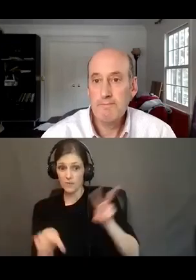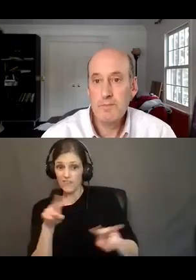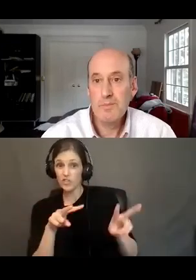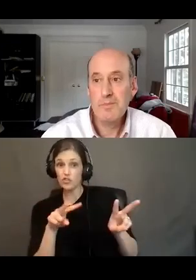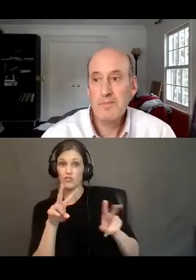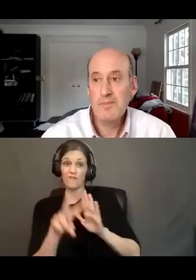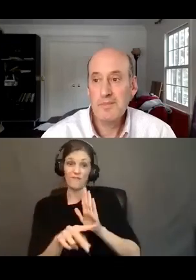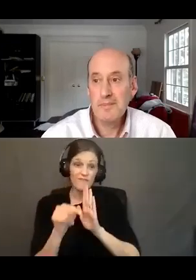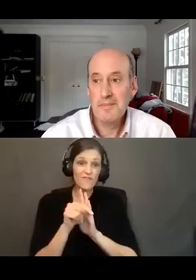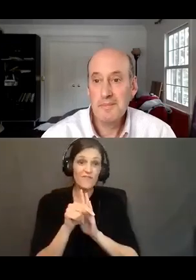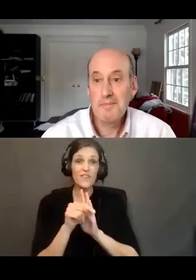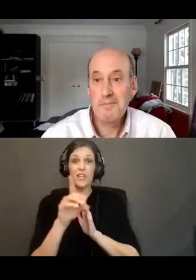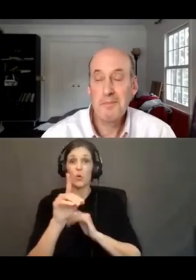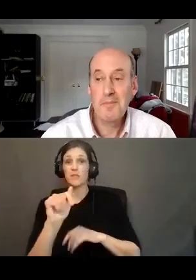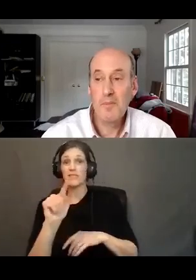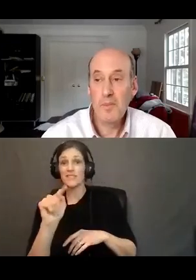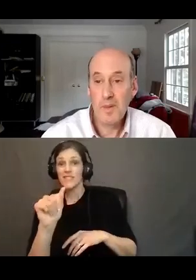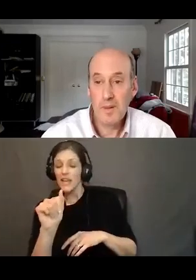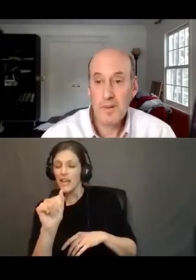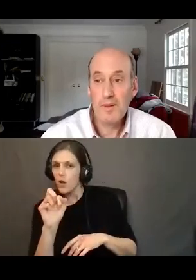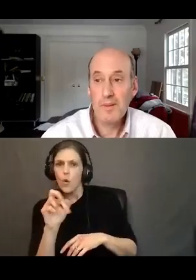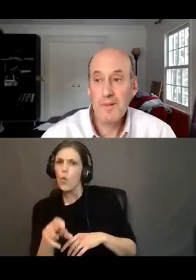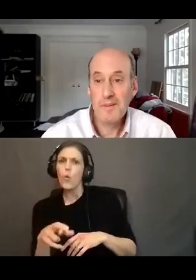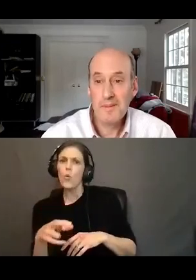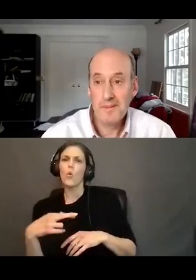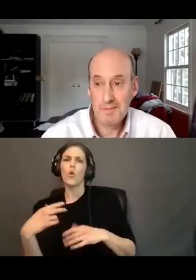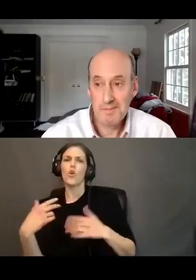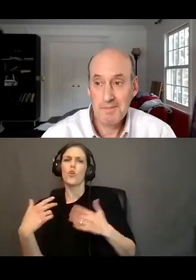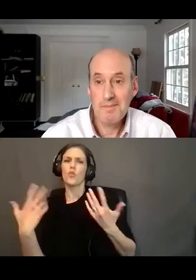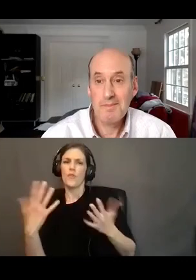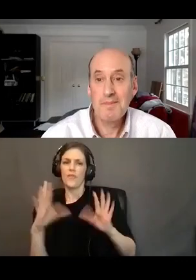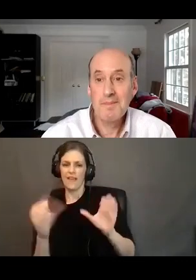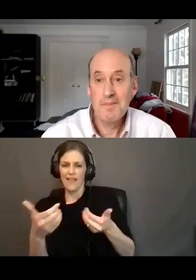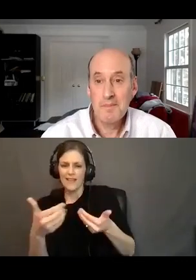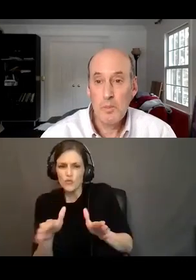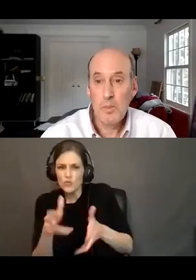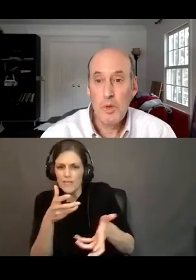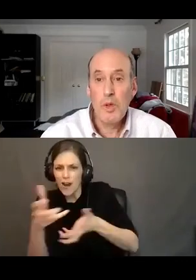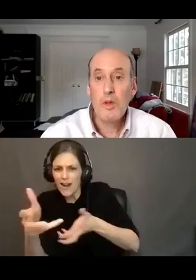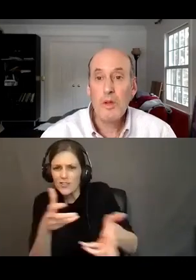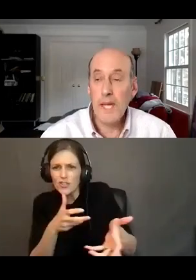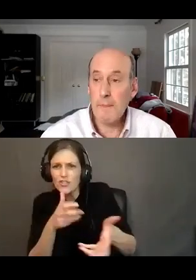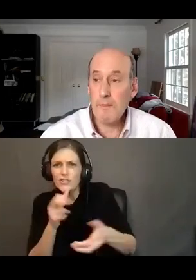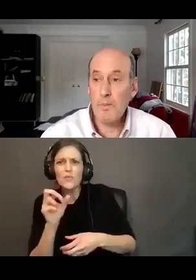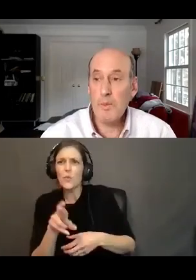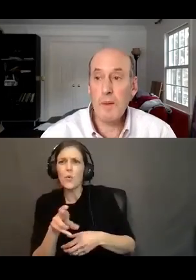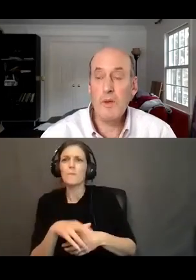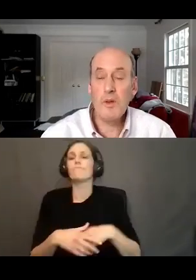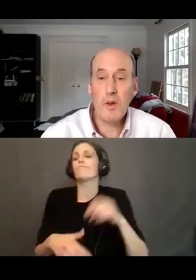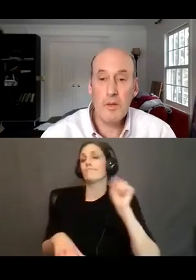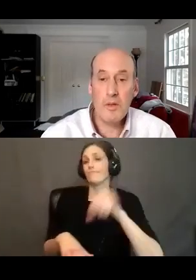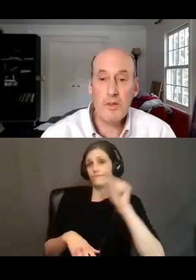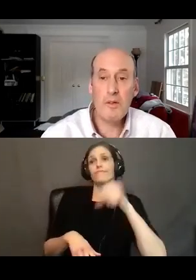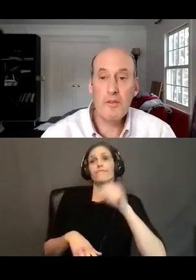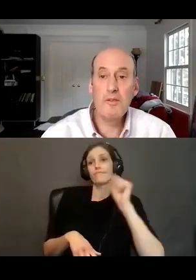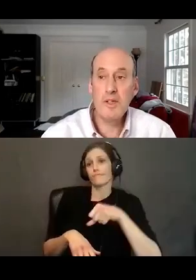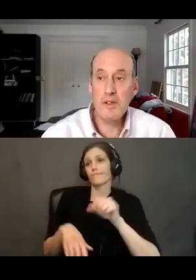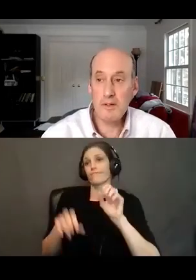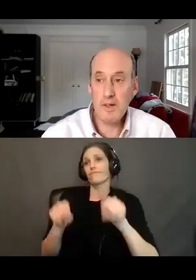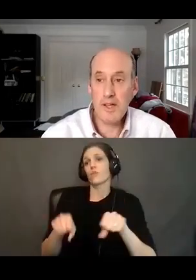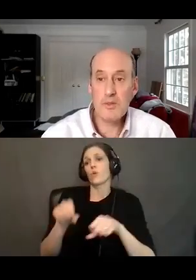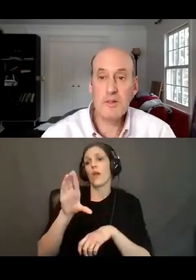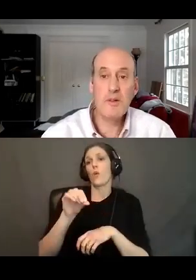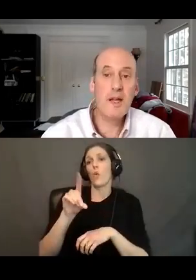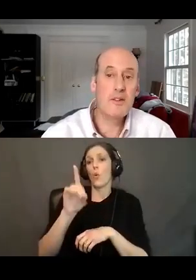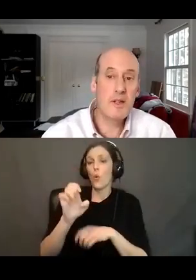video data, or from classroom interaction data? Yep. You can code this off a video